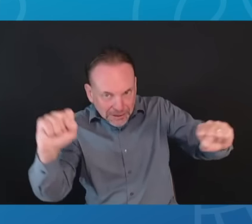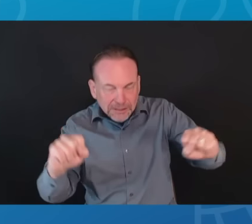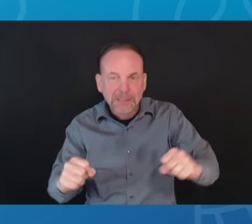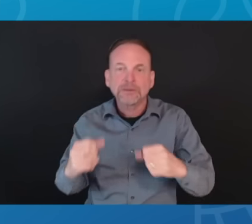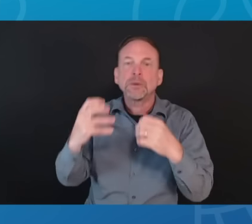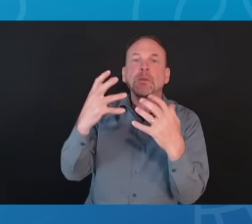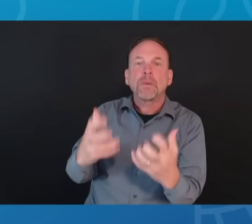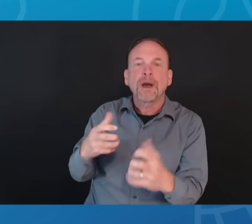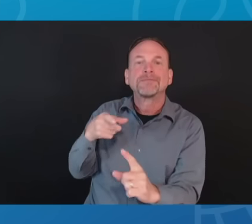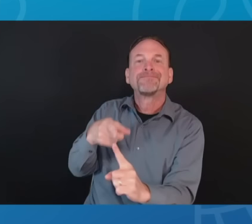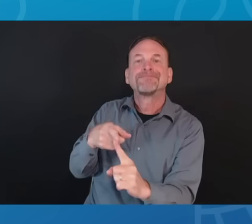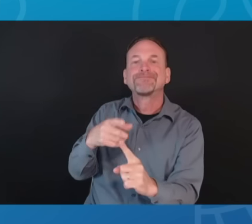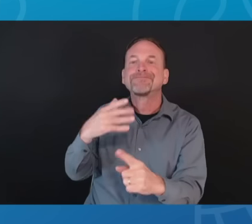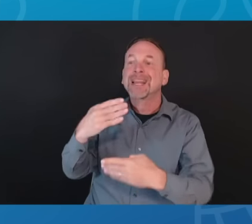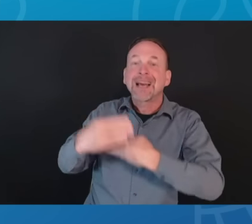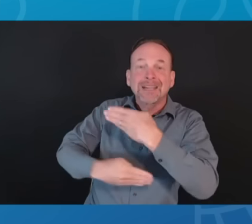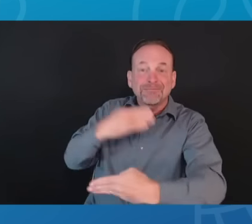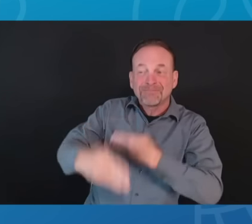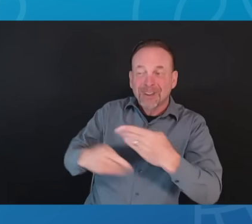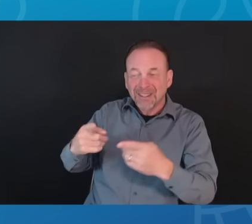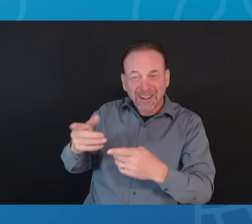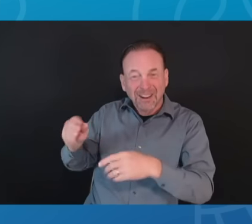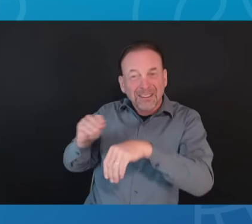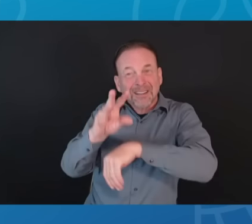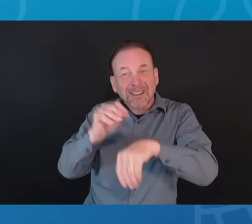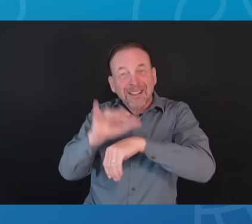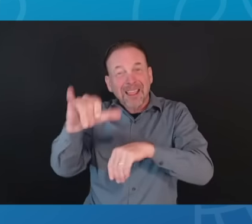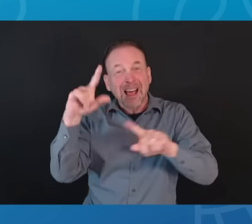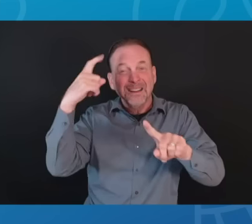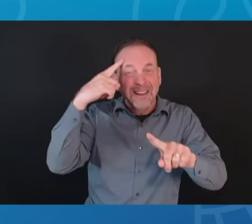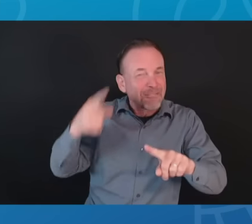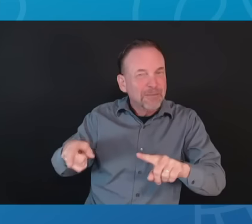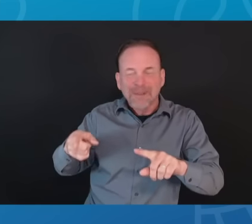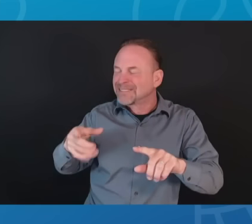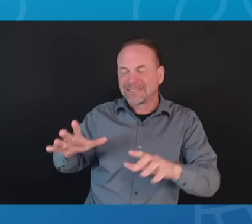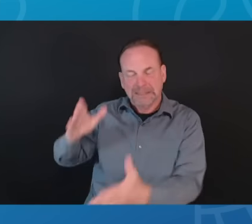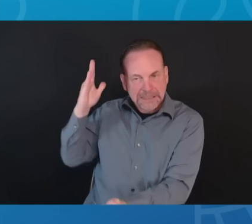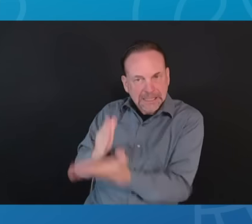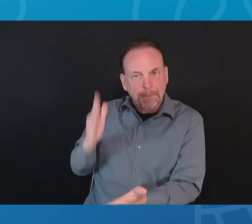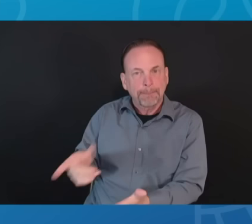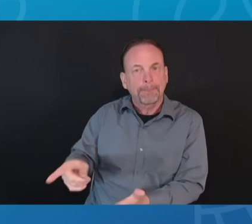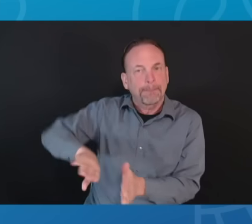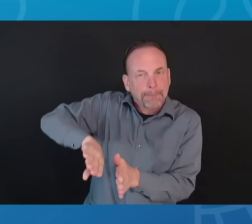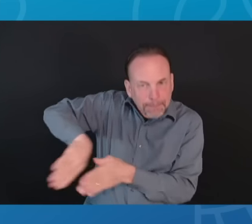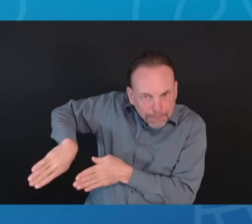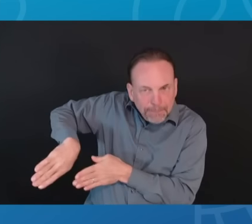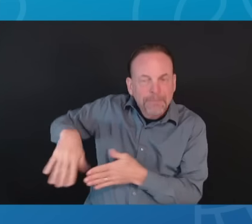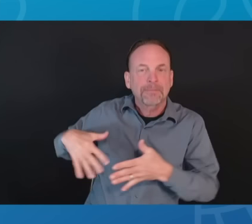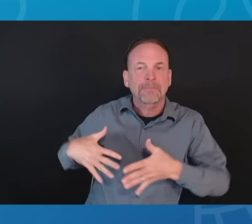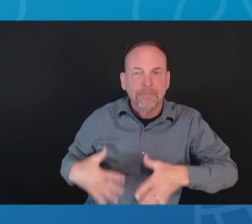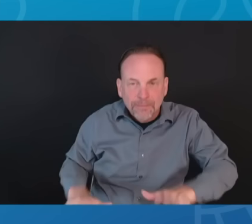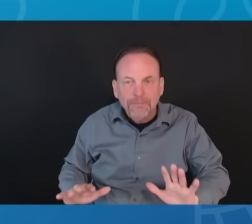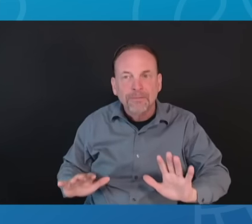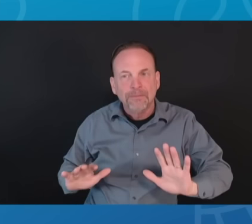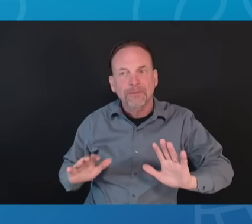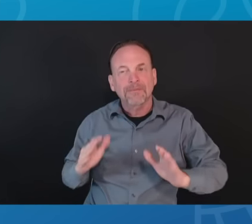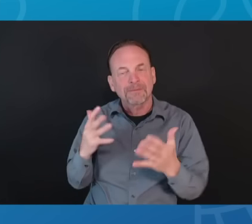it. But these are not the kind of these are not the kind of solutions that the United States can come in from the outside and